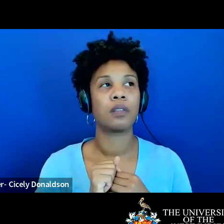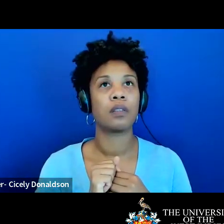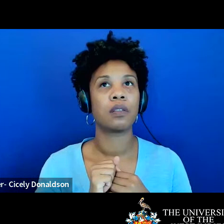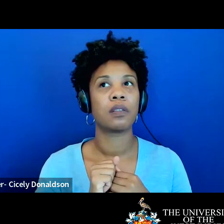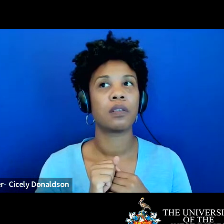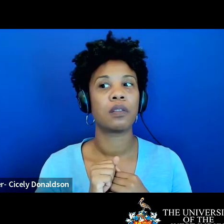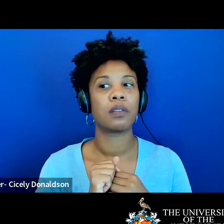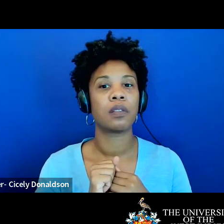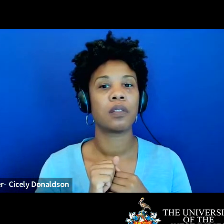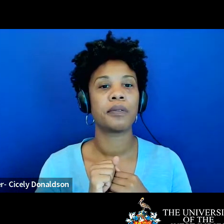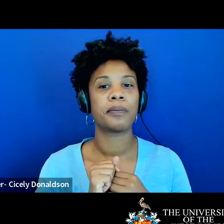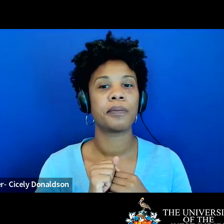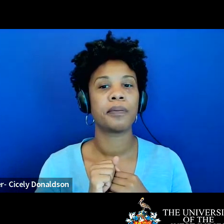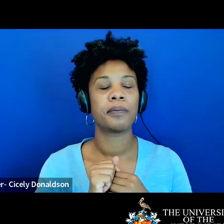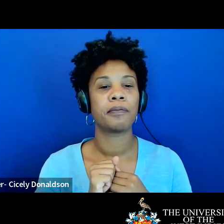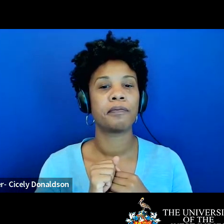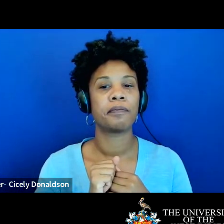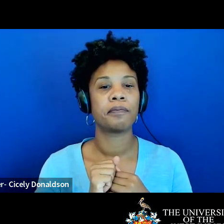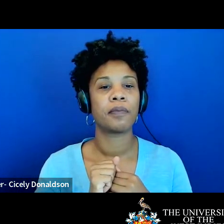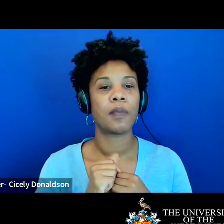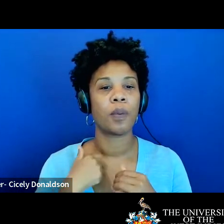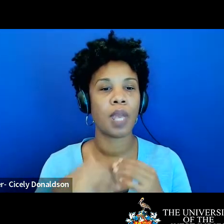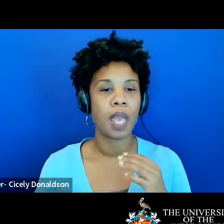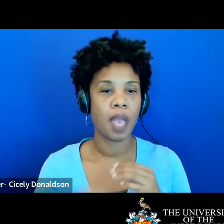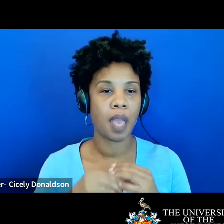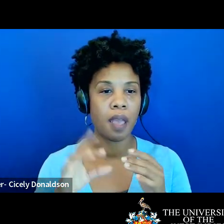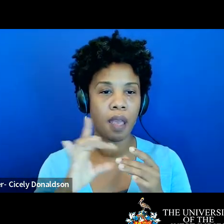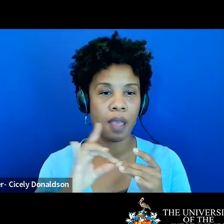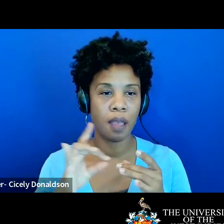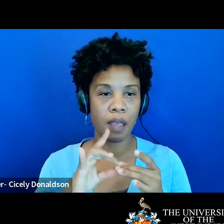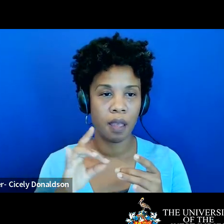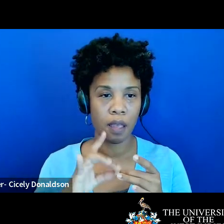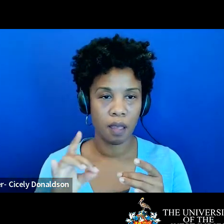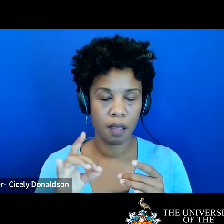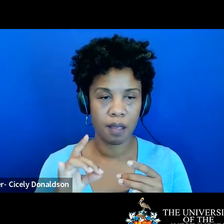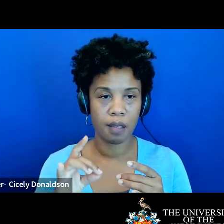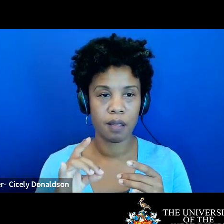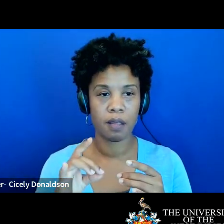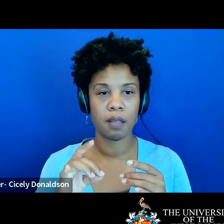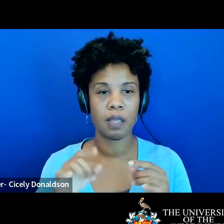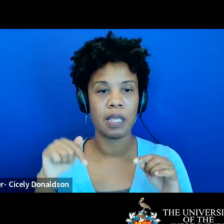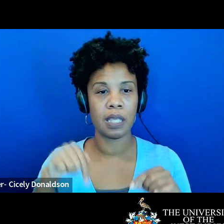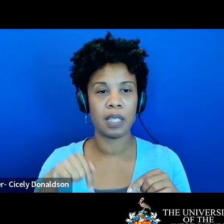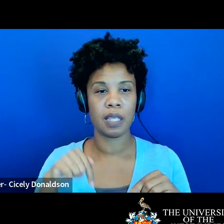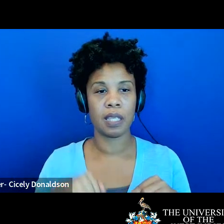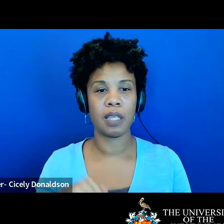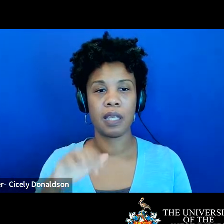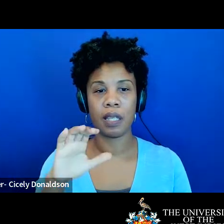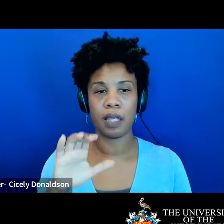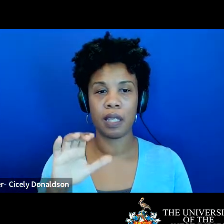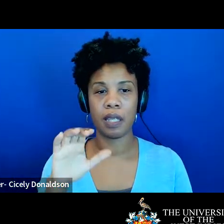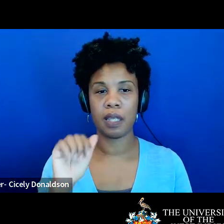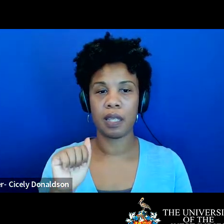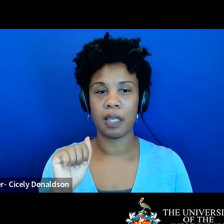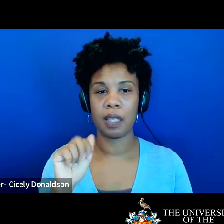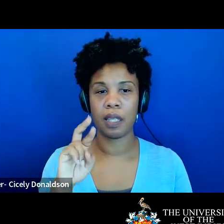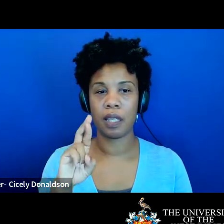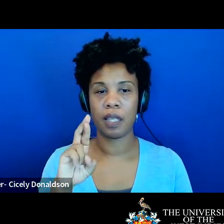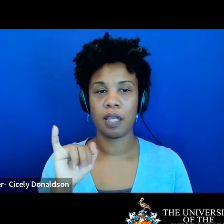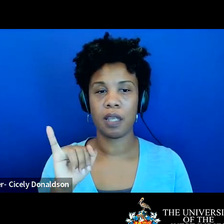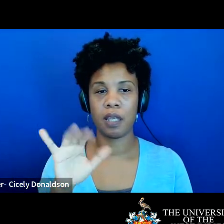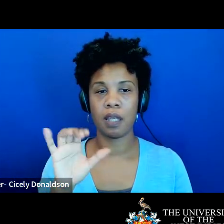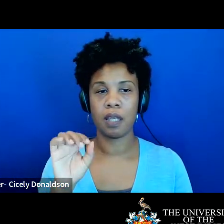really the CARICOM rapporteur on disabilities, the work of the CARICOM rapporteur on